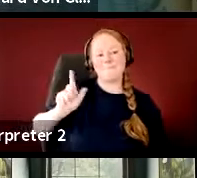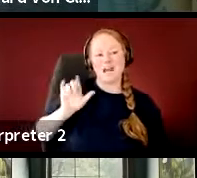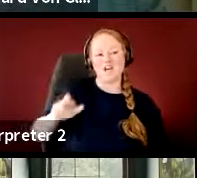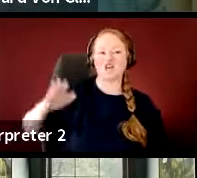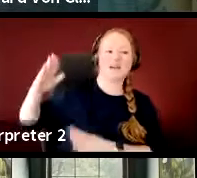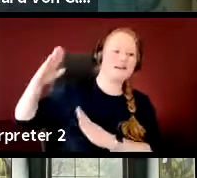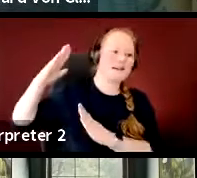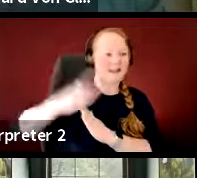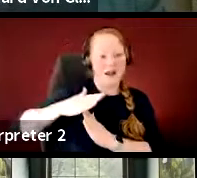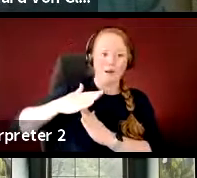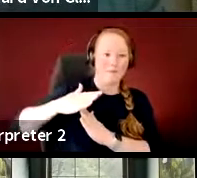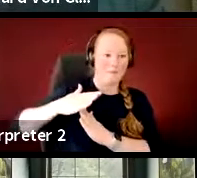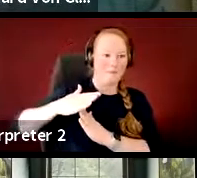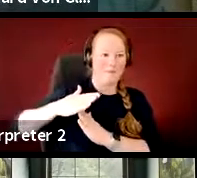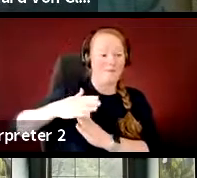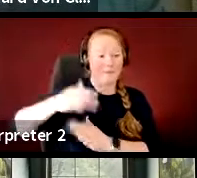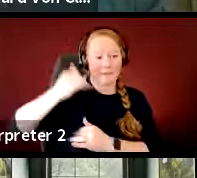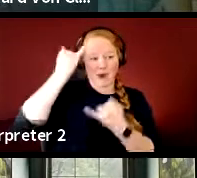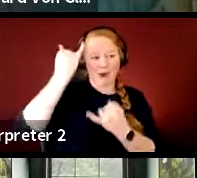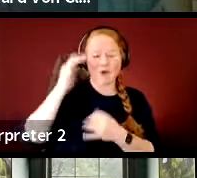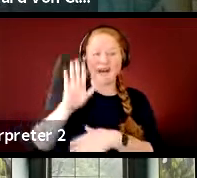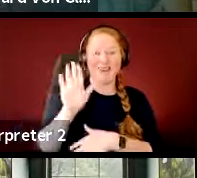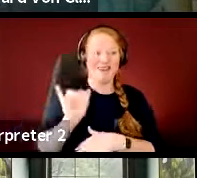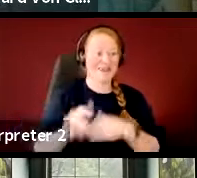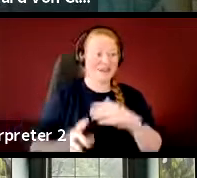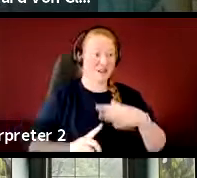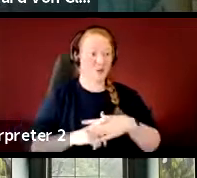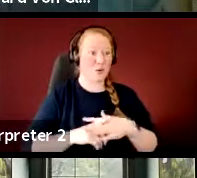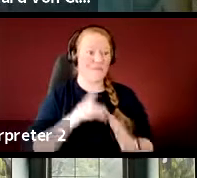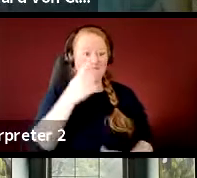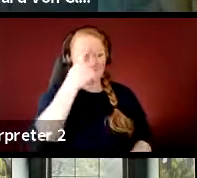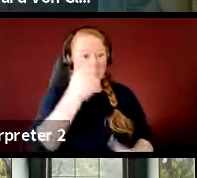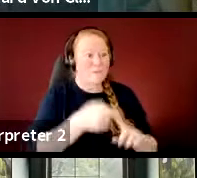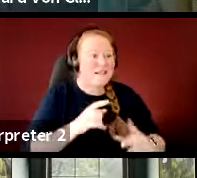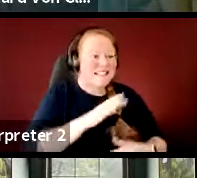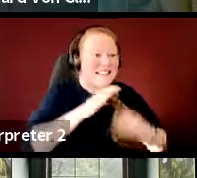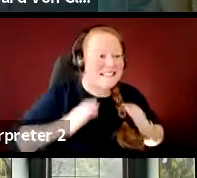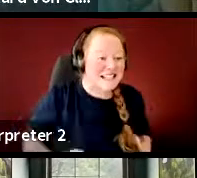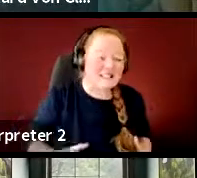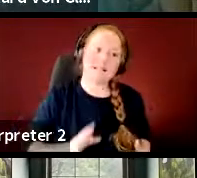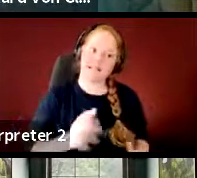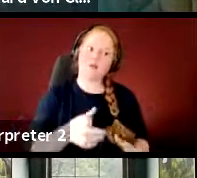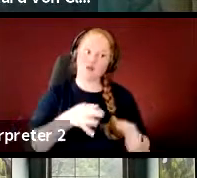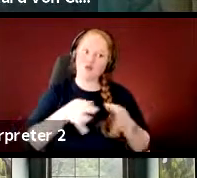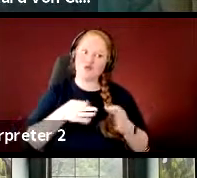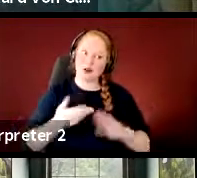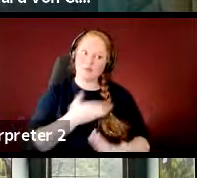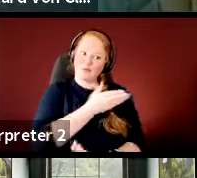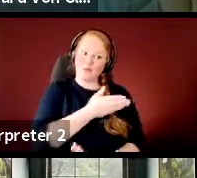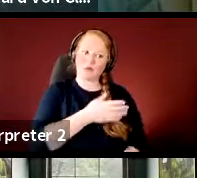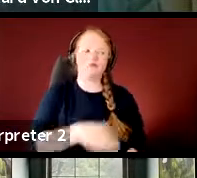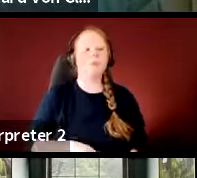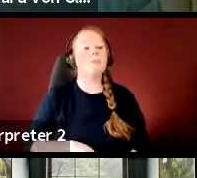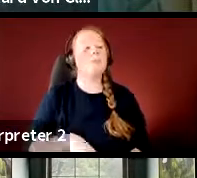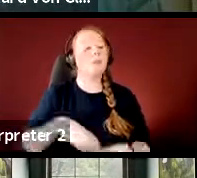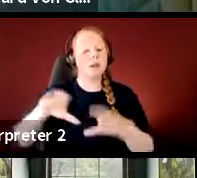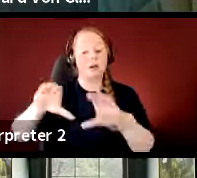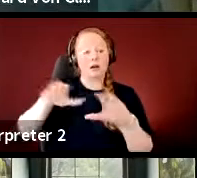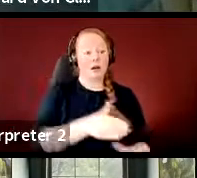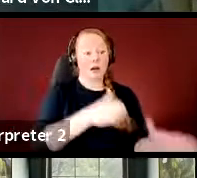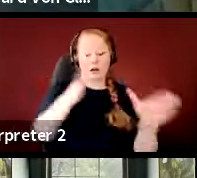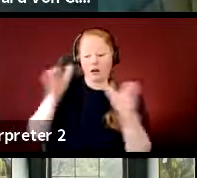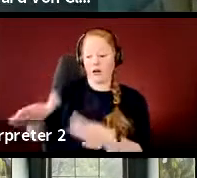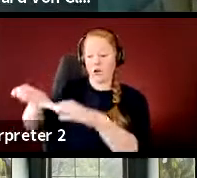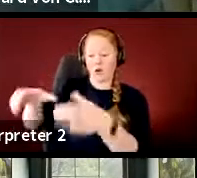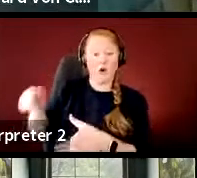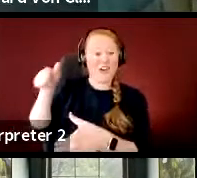that emerged from the citizen input that I just described above. And the third work group is the Process and Planning Working Group,